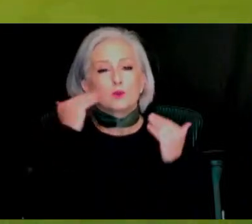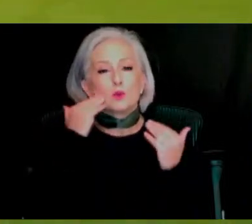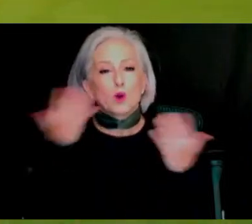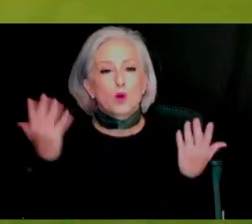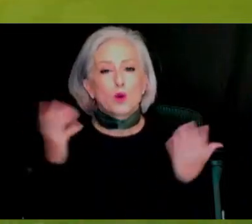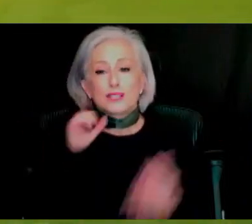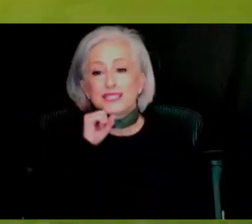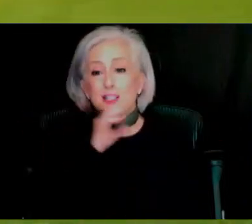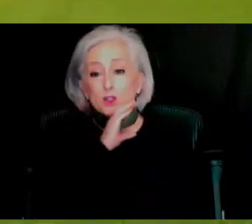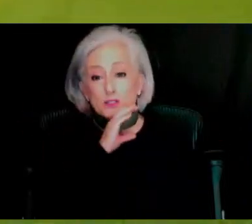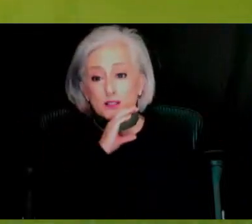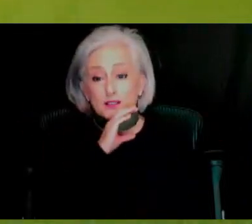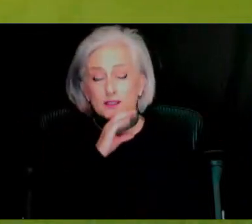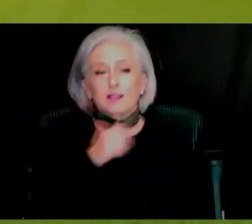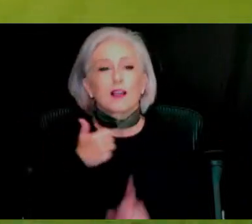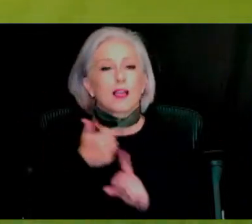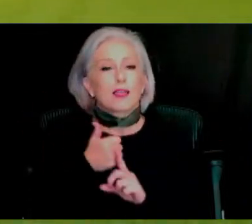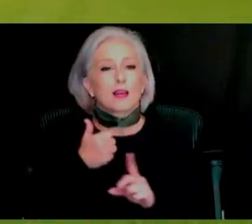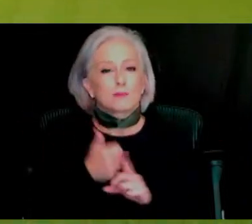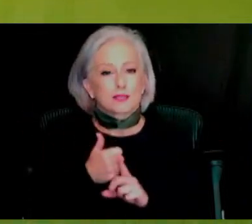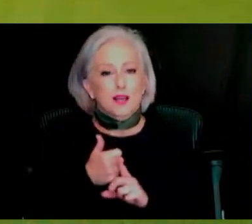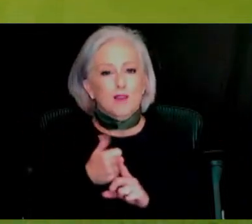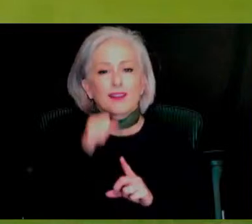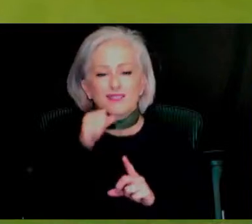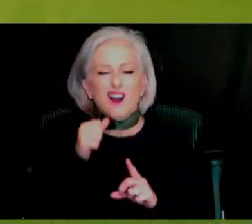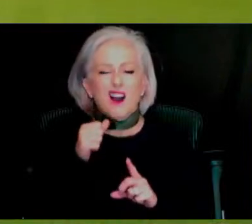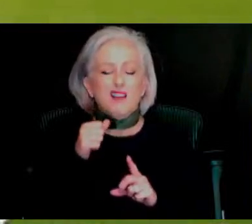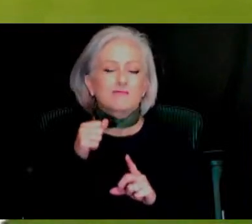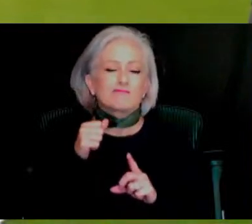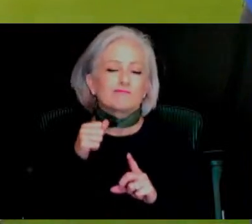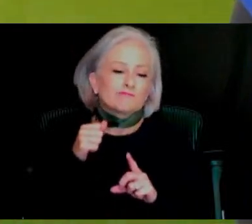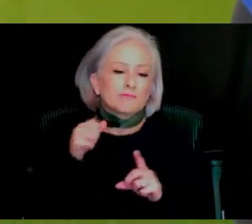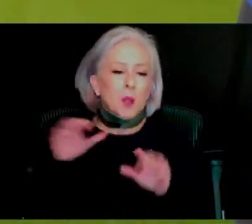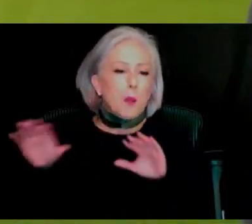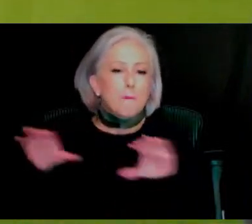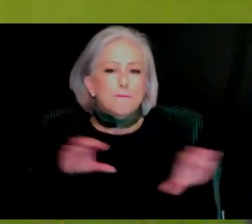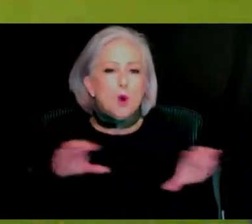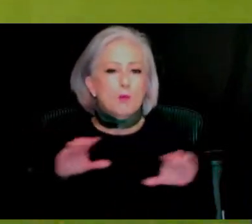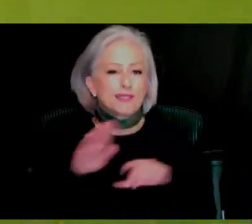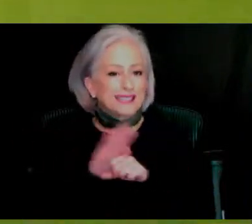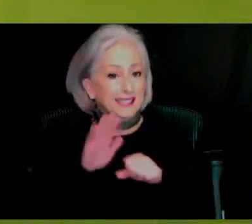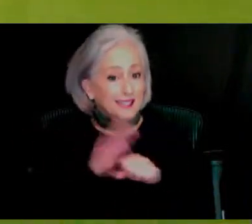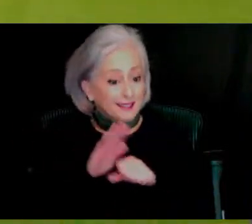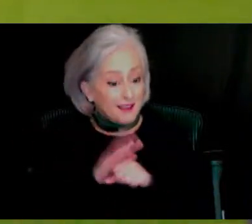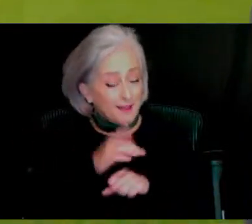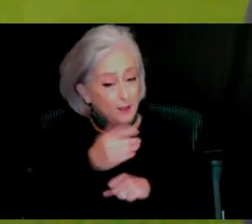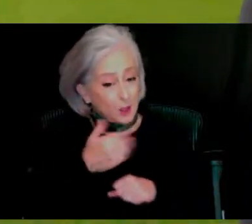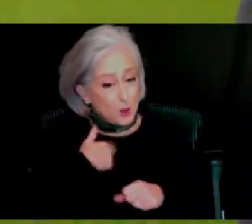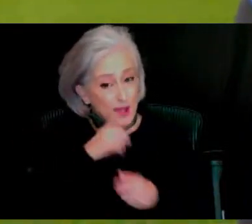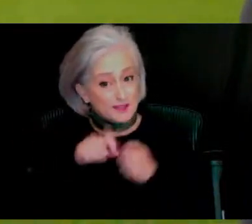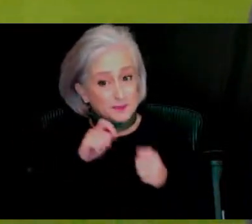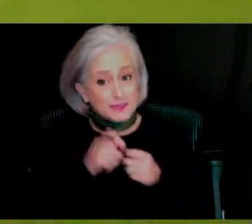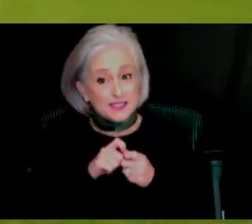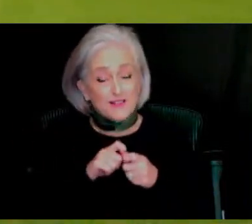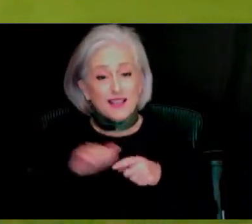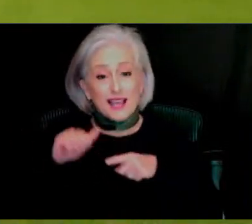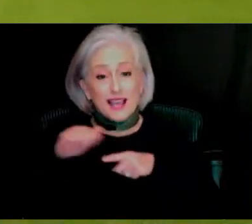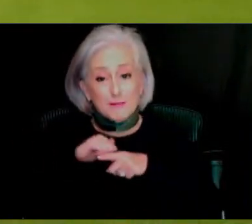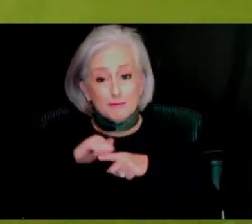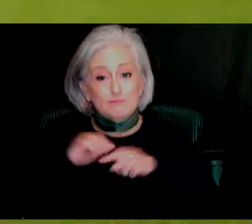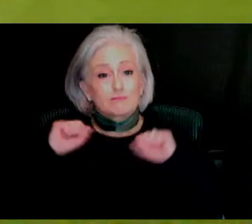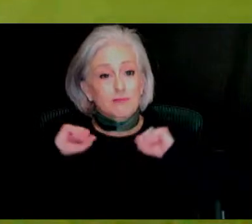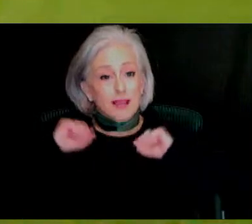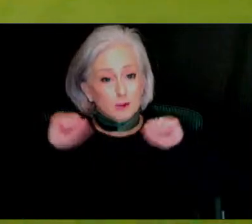and can't get out of the house often. And if you have any specific activities or exercises Joellen would like you to demonstrate